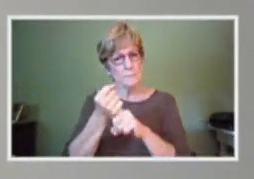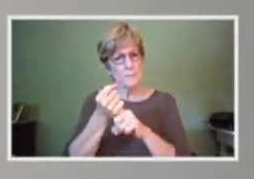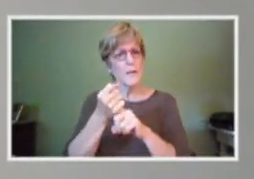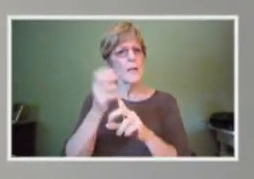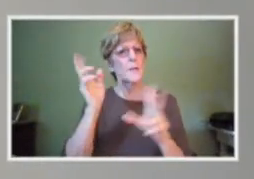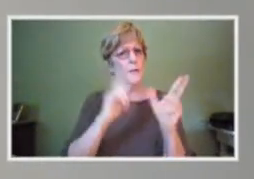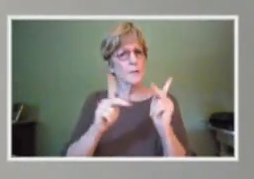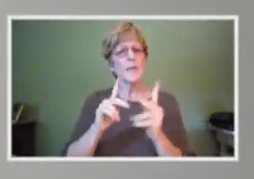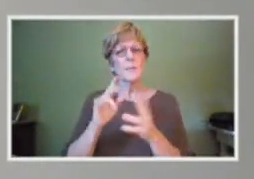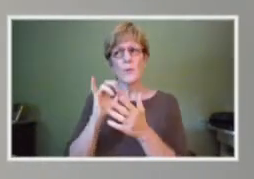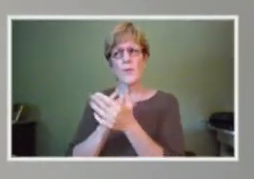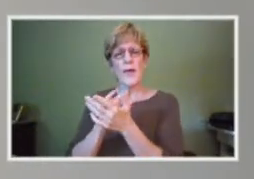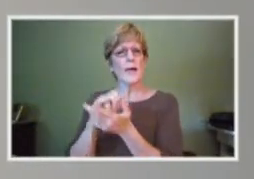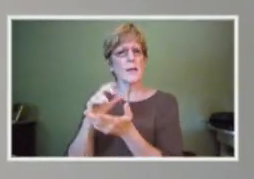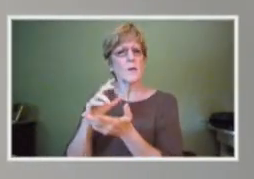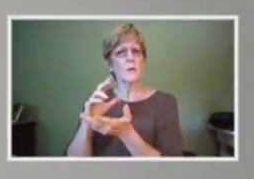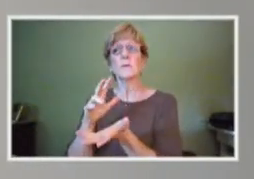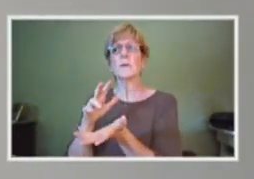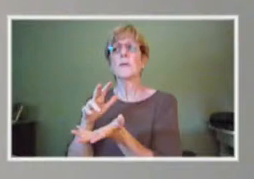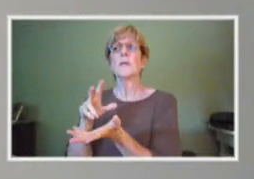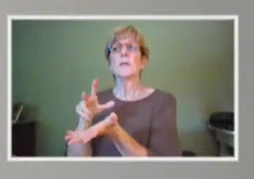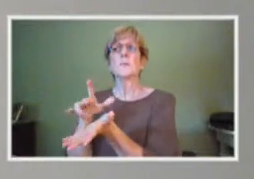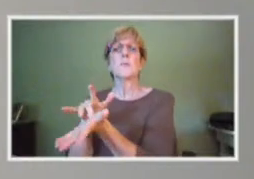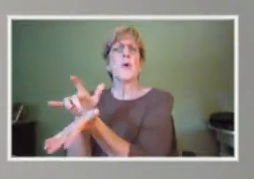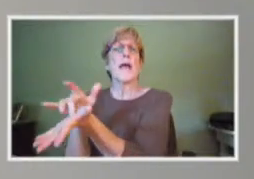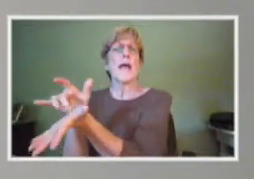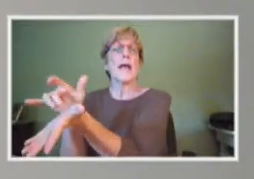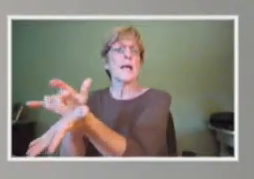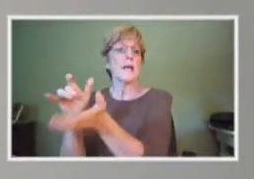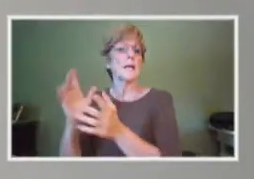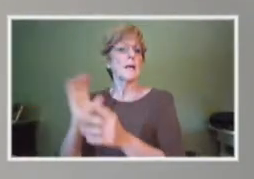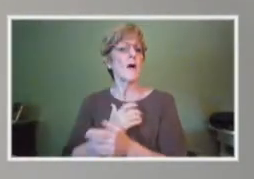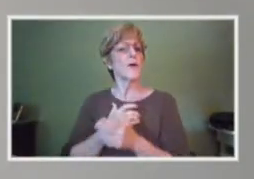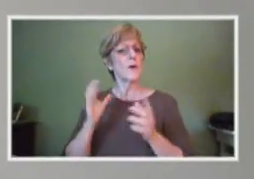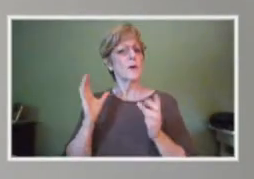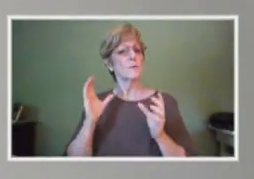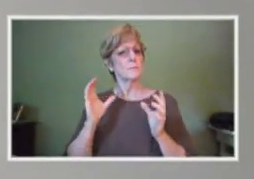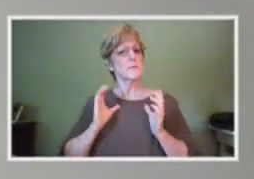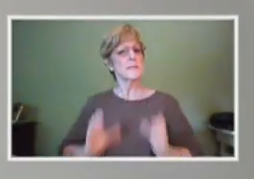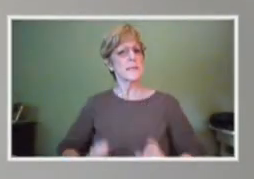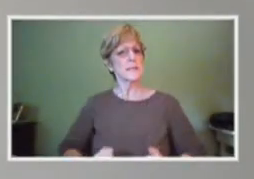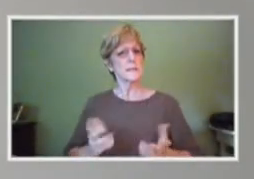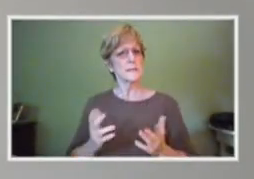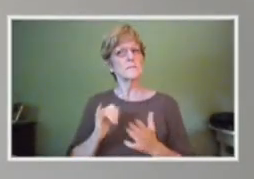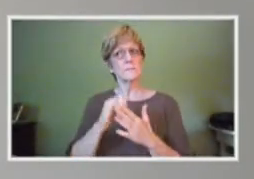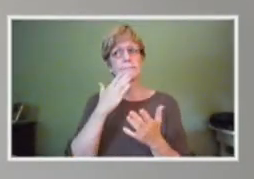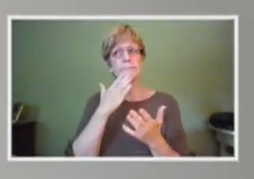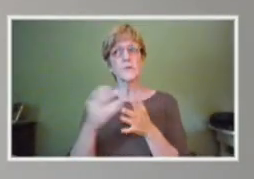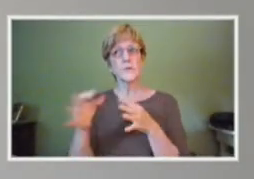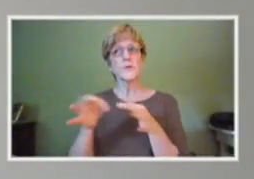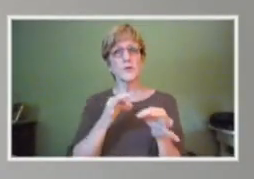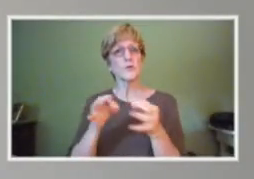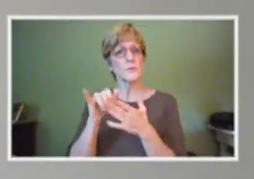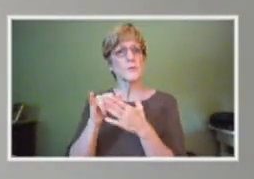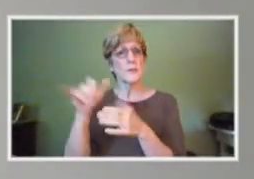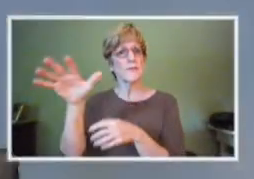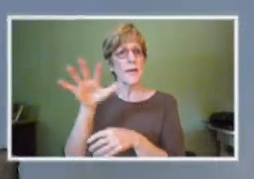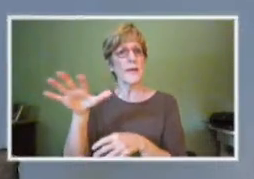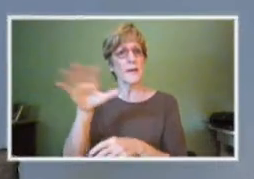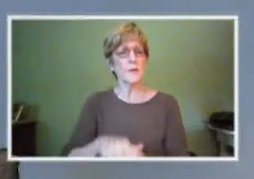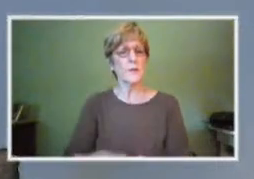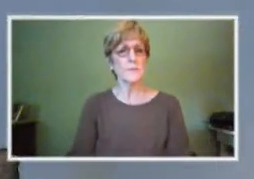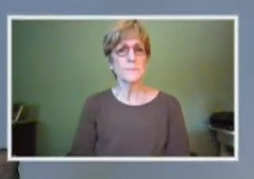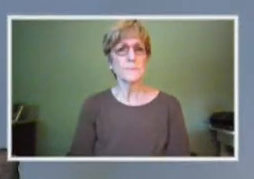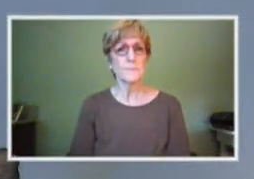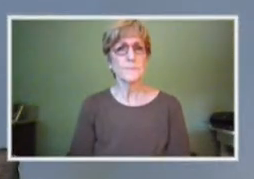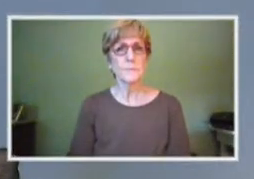that and prey upon our citizens. So that's a pretty good description of that area. So. Okay. Thank